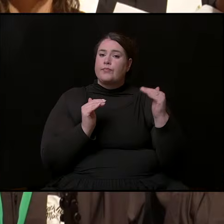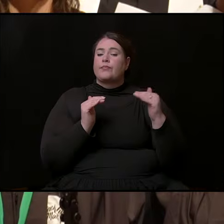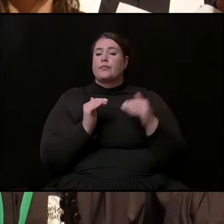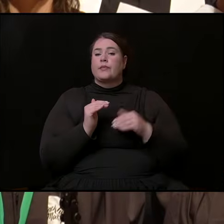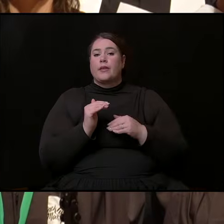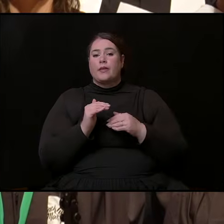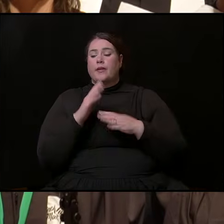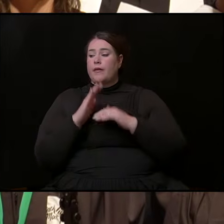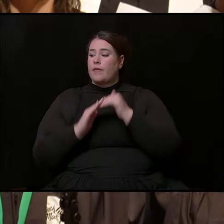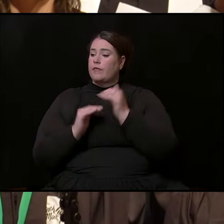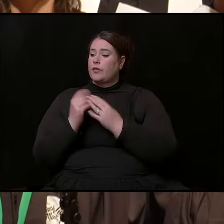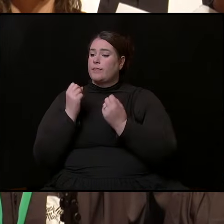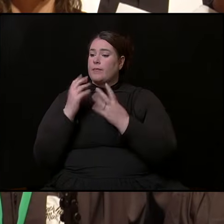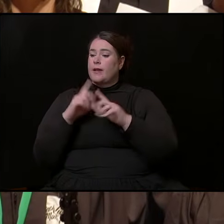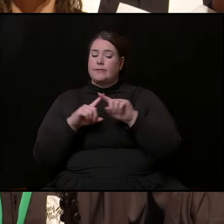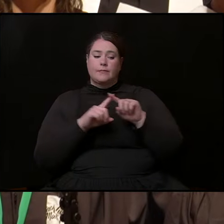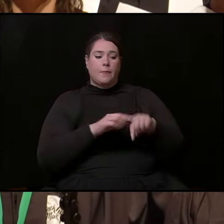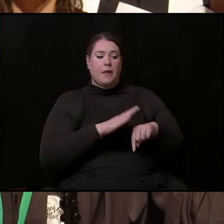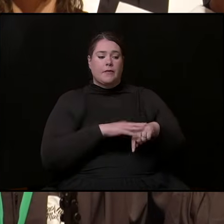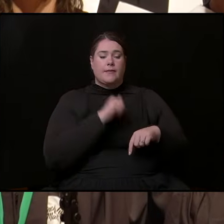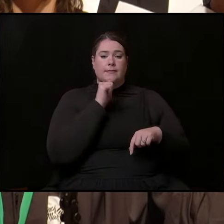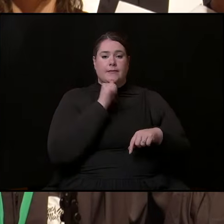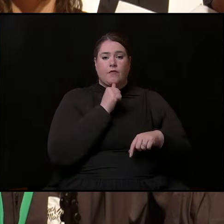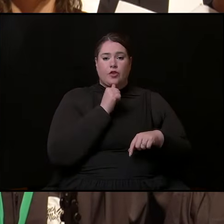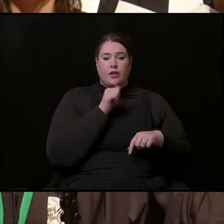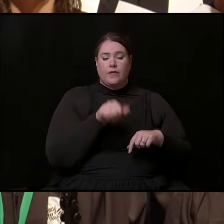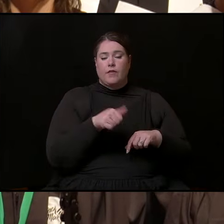the sufferings of others.